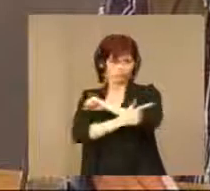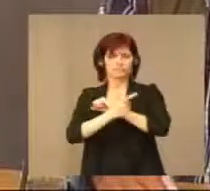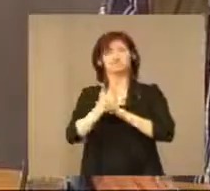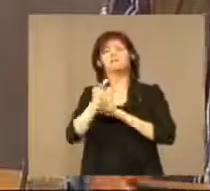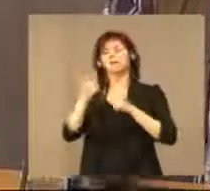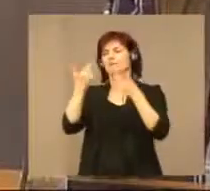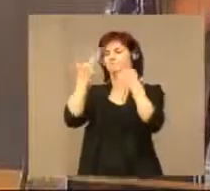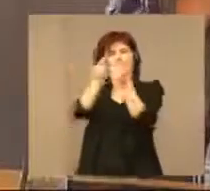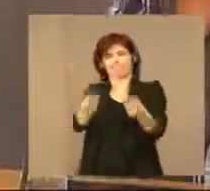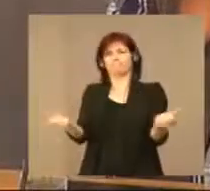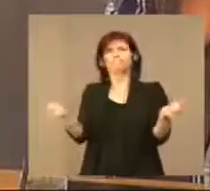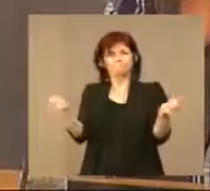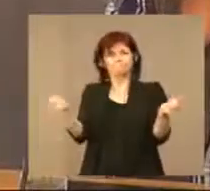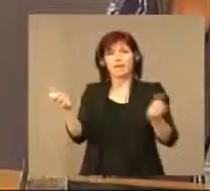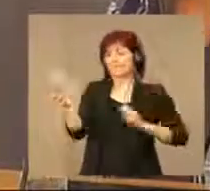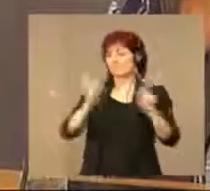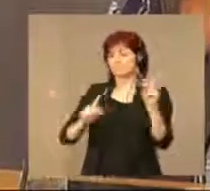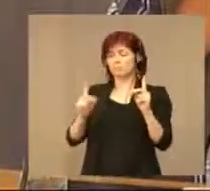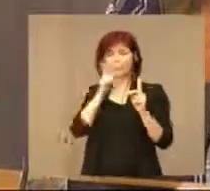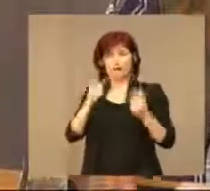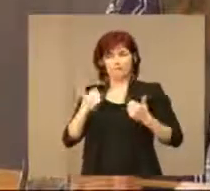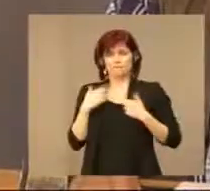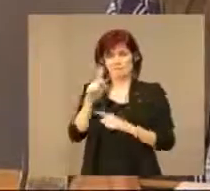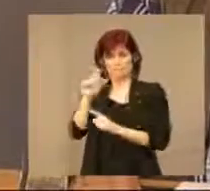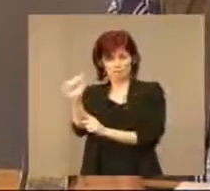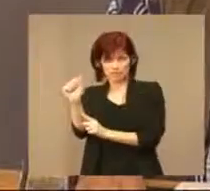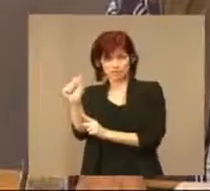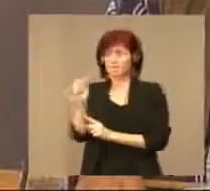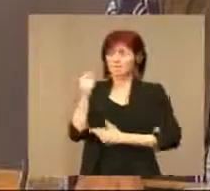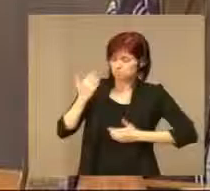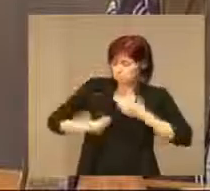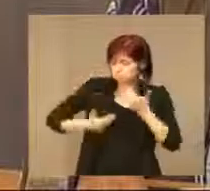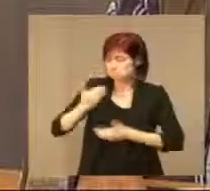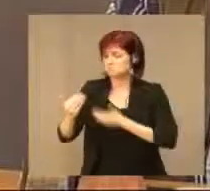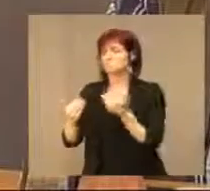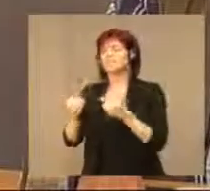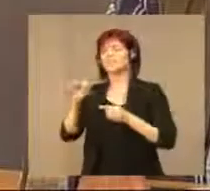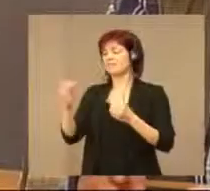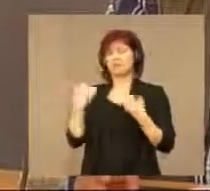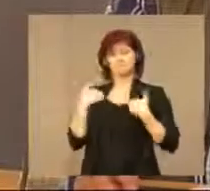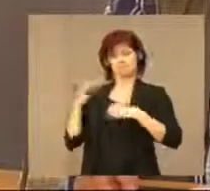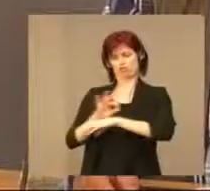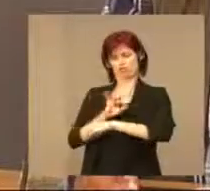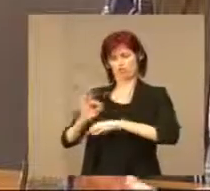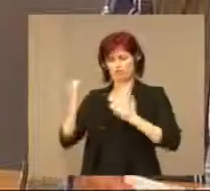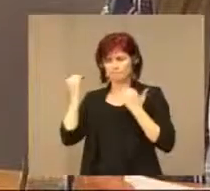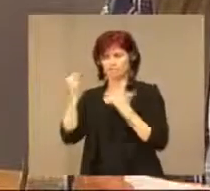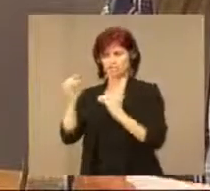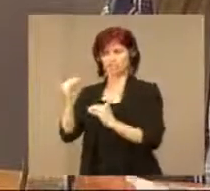for all people living with disabilities or who may have functional limitations.